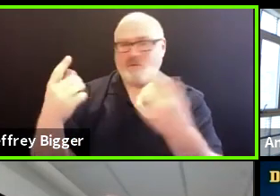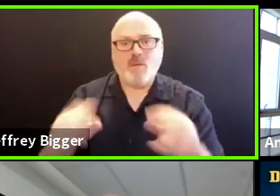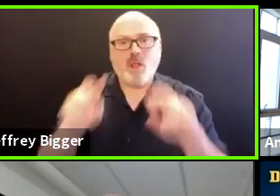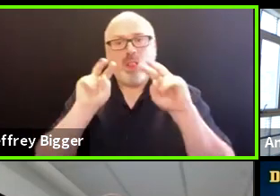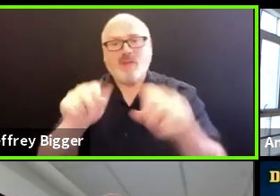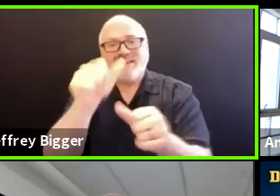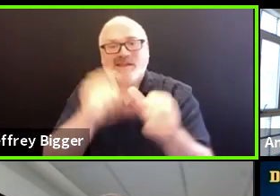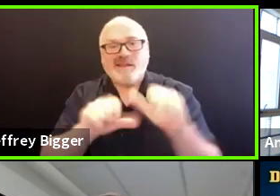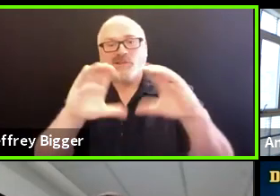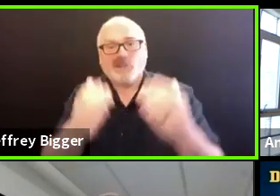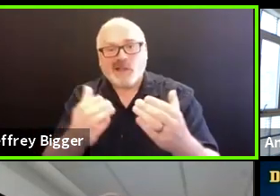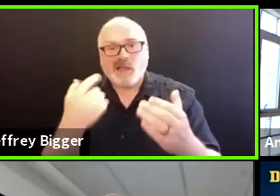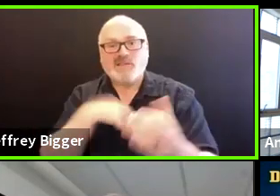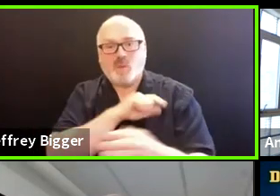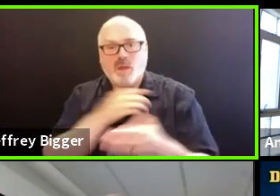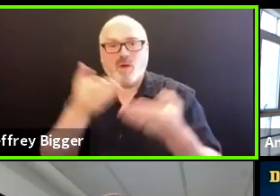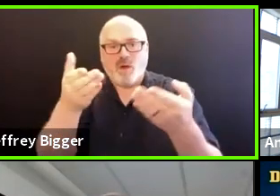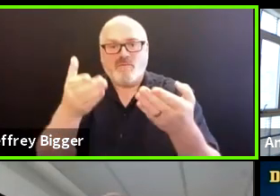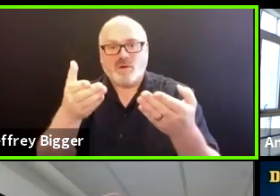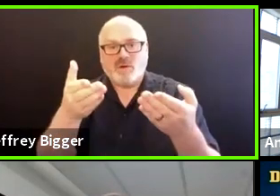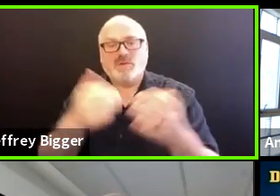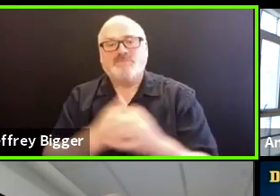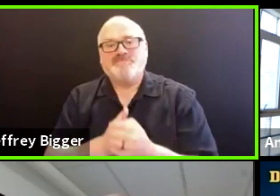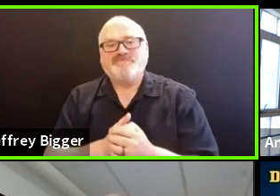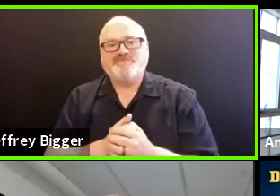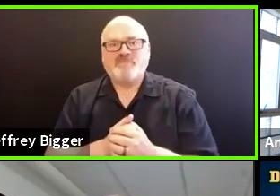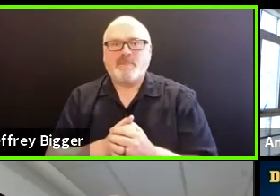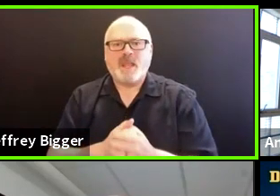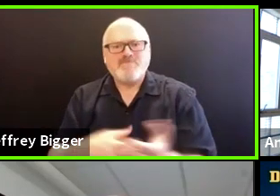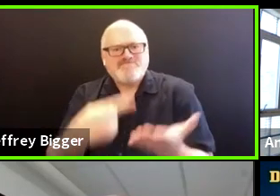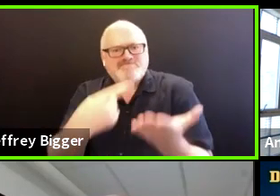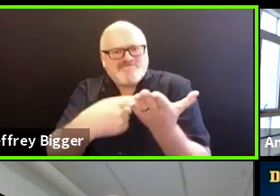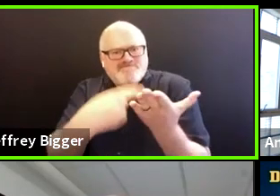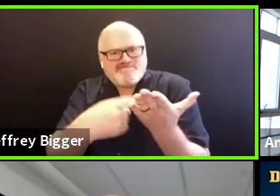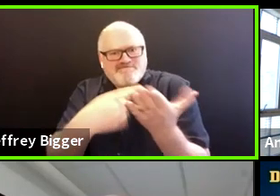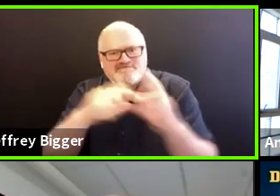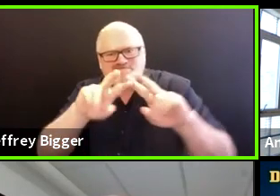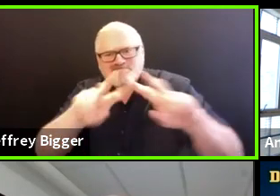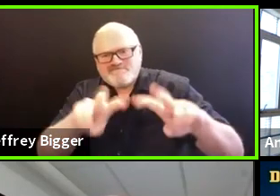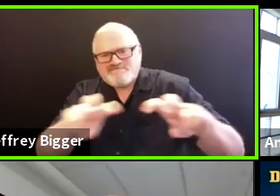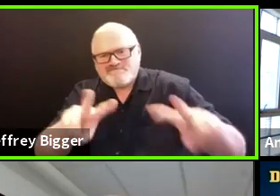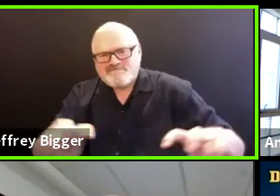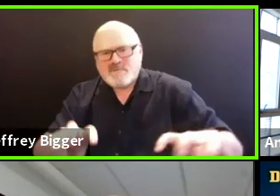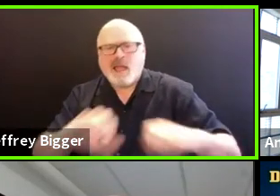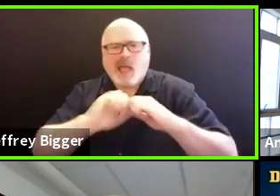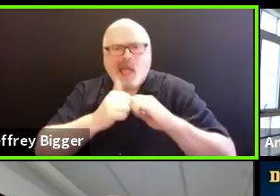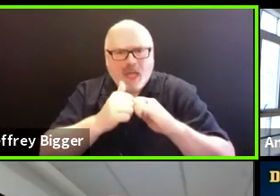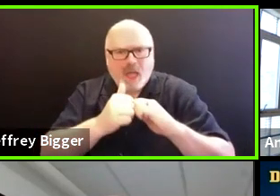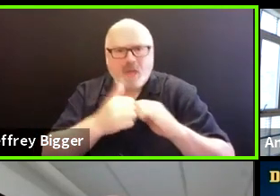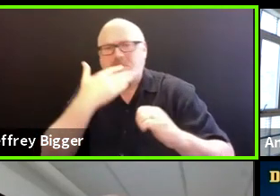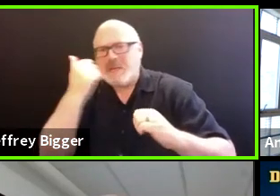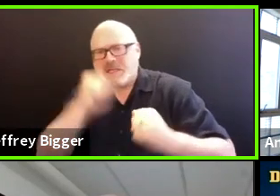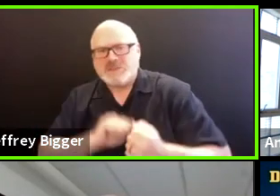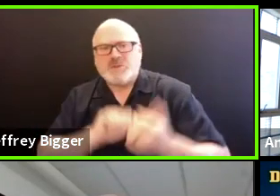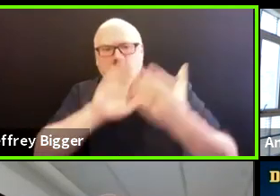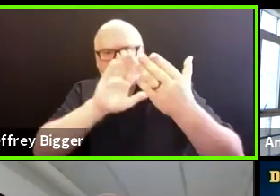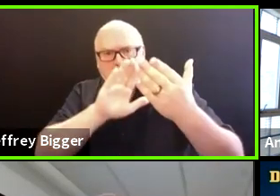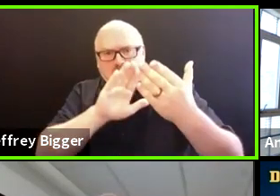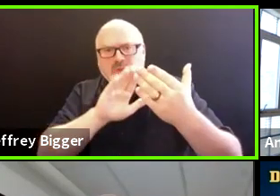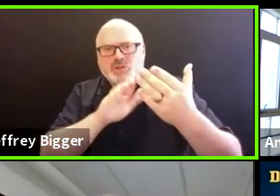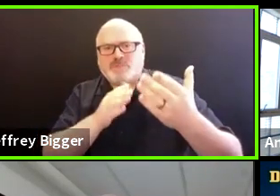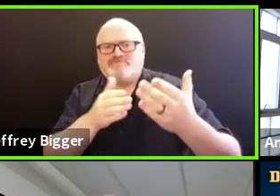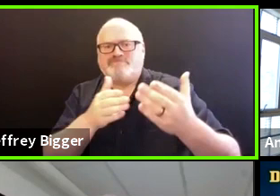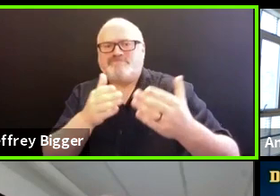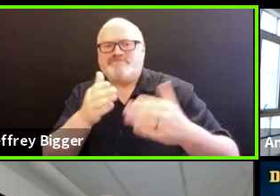course that we are offering, and I've really talked a lot about the mode of delivery of that class.